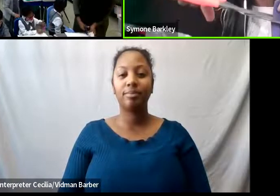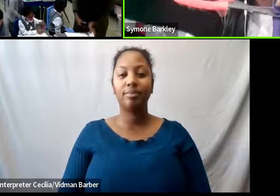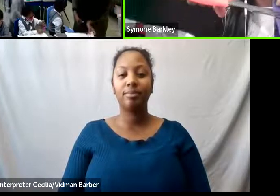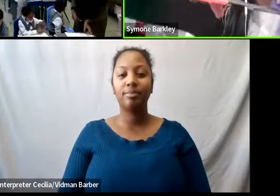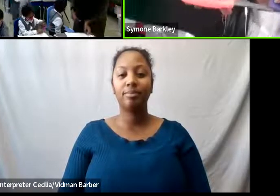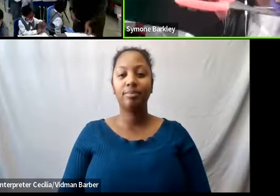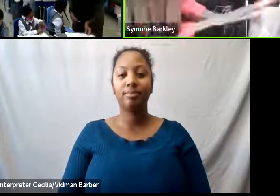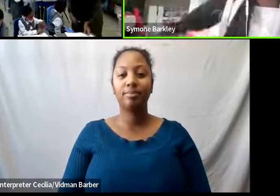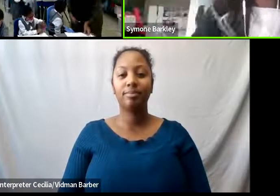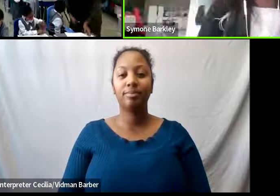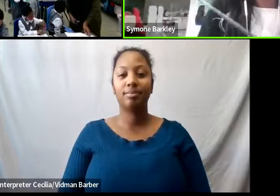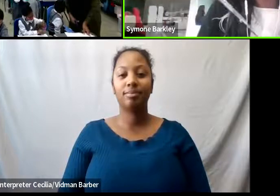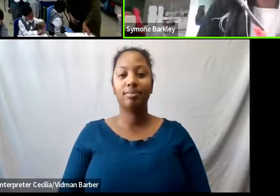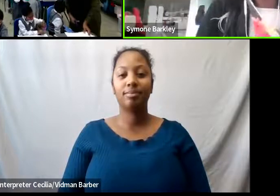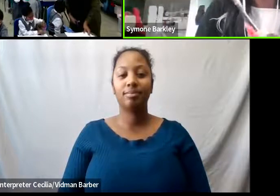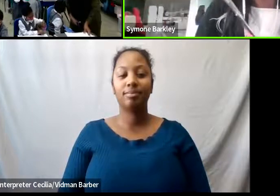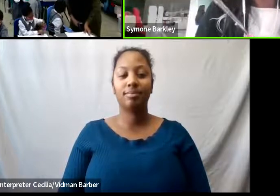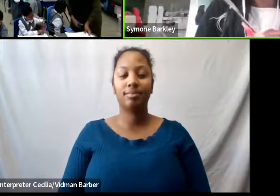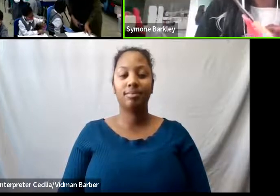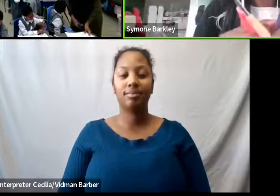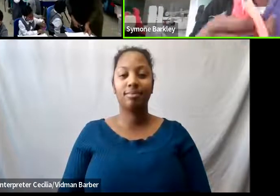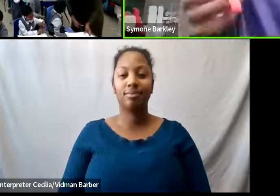This will just take a few minutes.